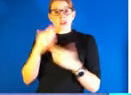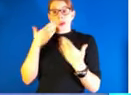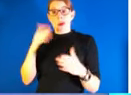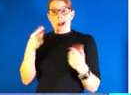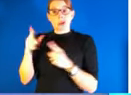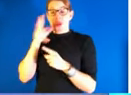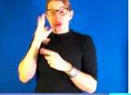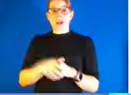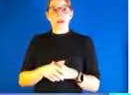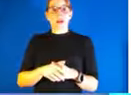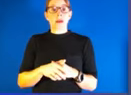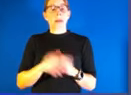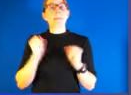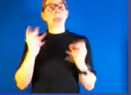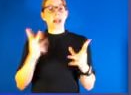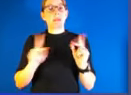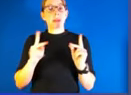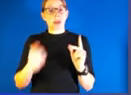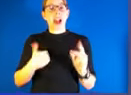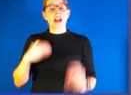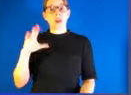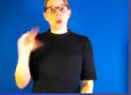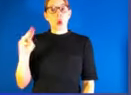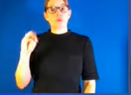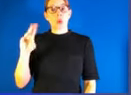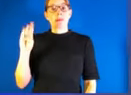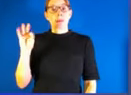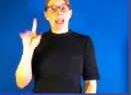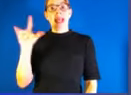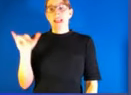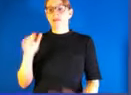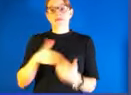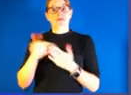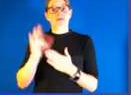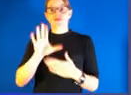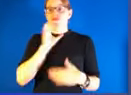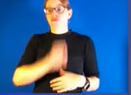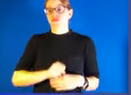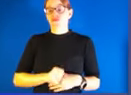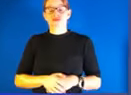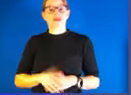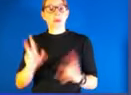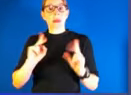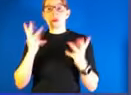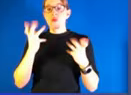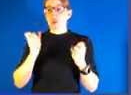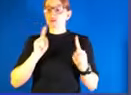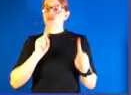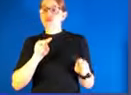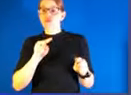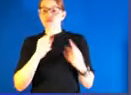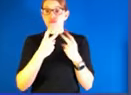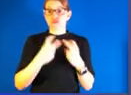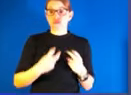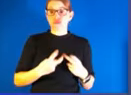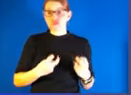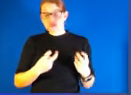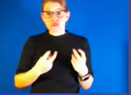have comorbidities, regardless of your age. And so I think people want to come and get checked out, but it's